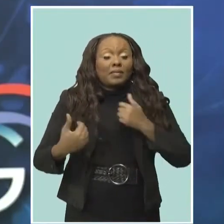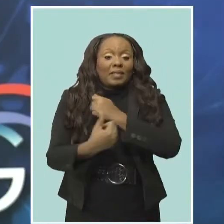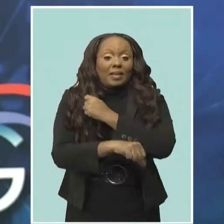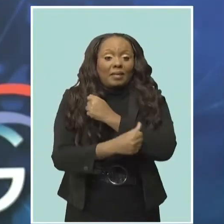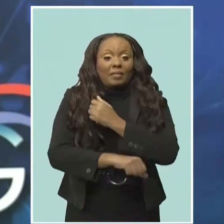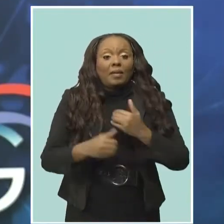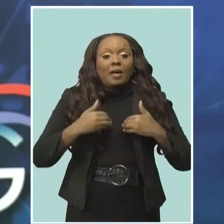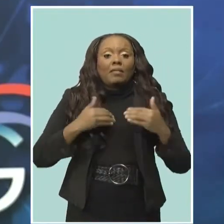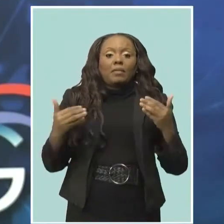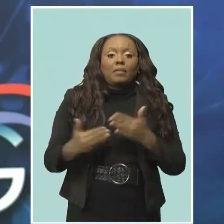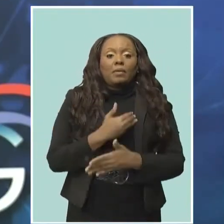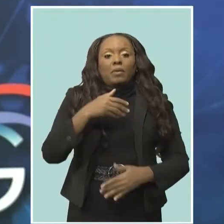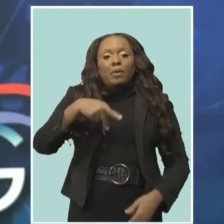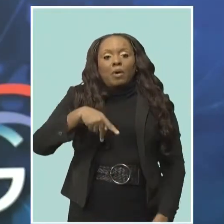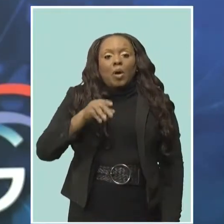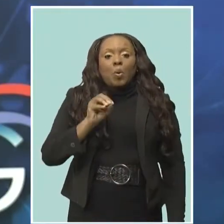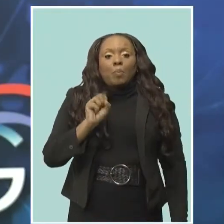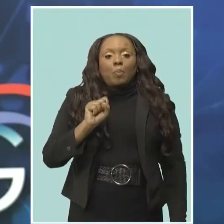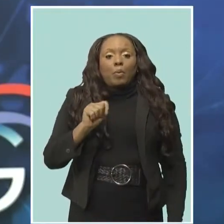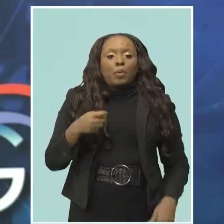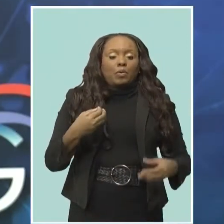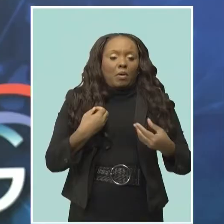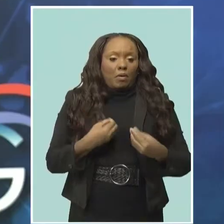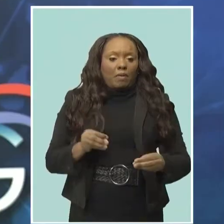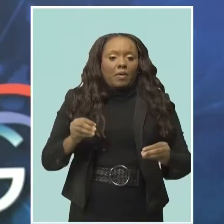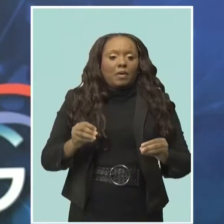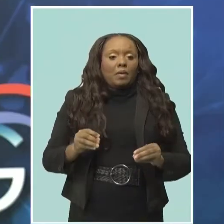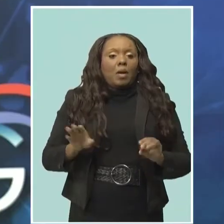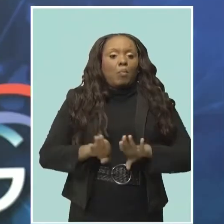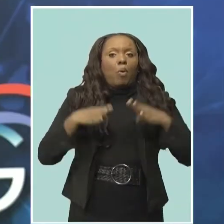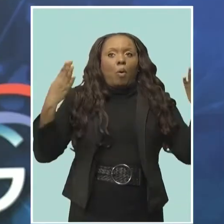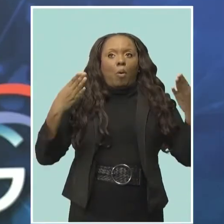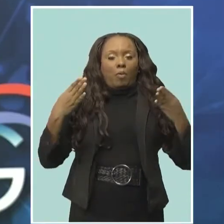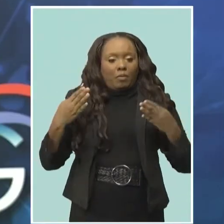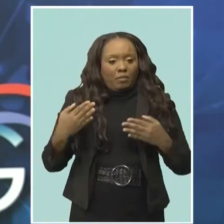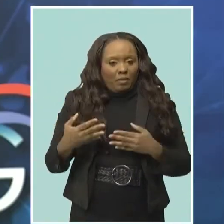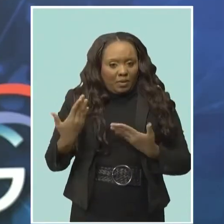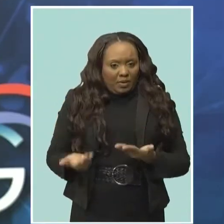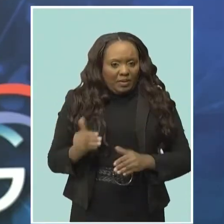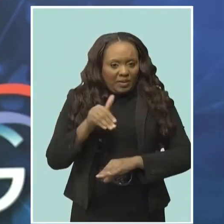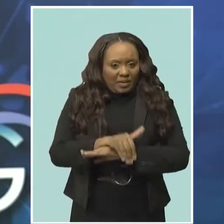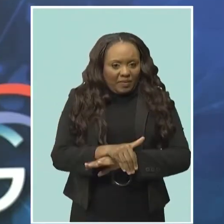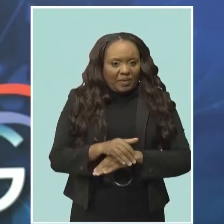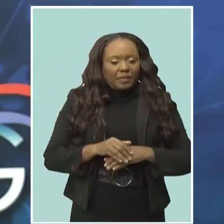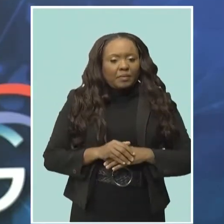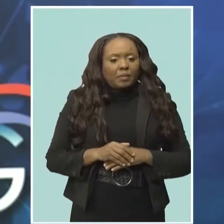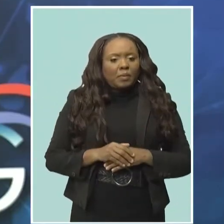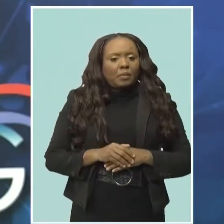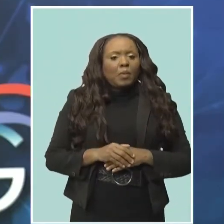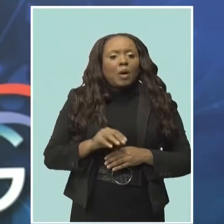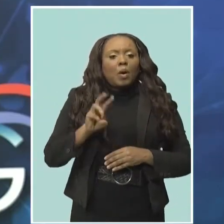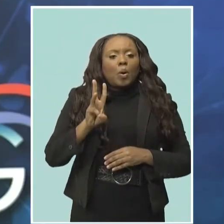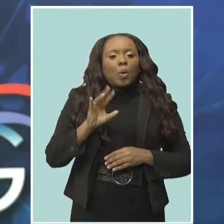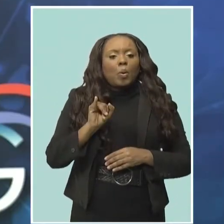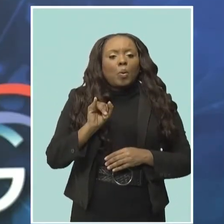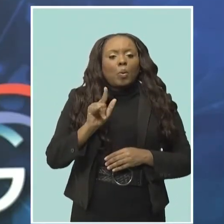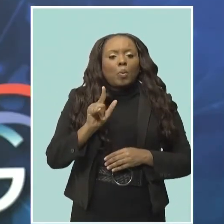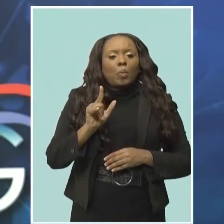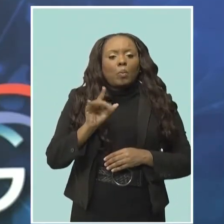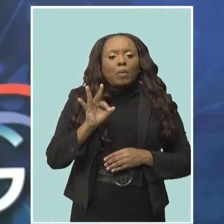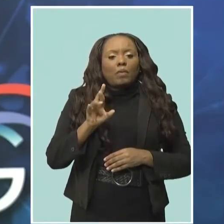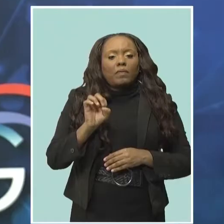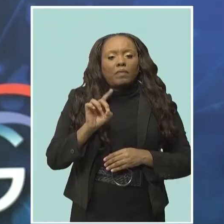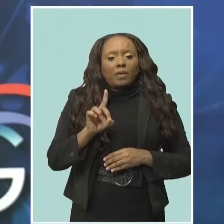a new post office. It was officially opened this evening by Minister of Home Affairs Wilfred Abrams, Senior Minister Dr.